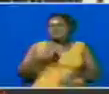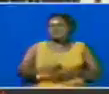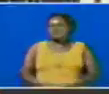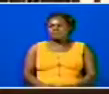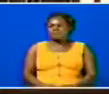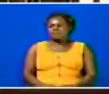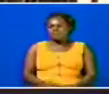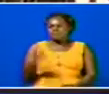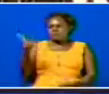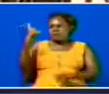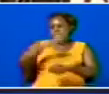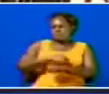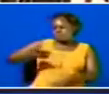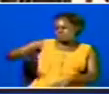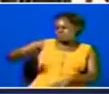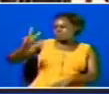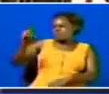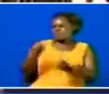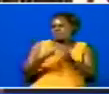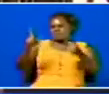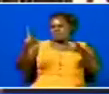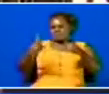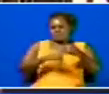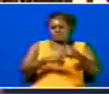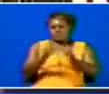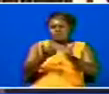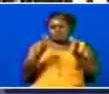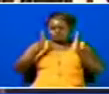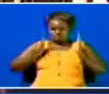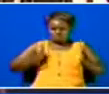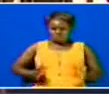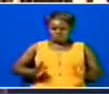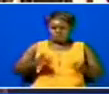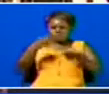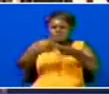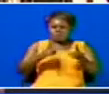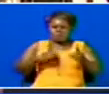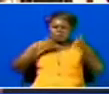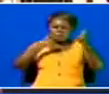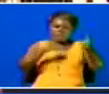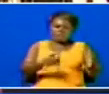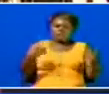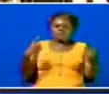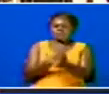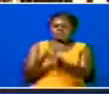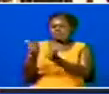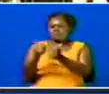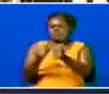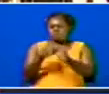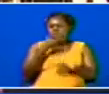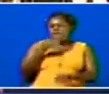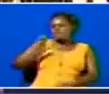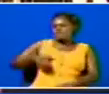It's just a day to the 2017 edition of the Sports Personality of the Year Awards, with various sportsmen and women